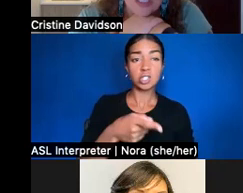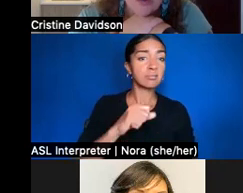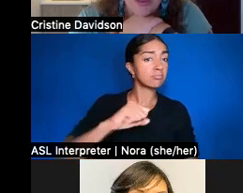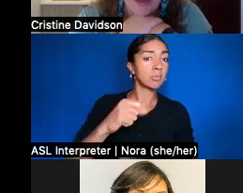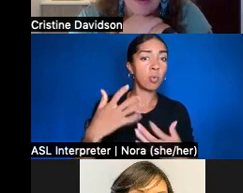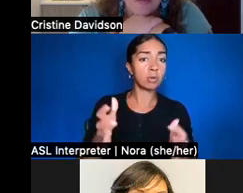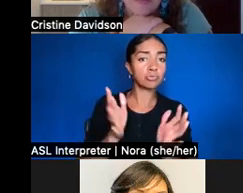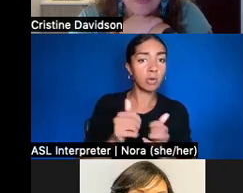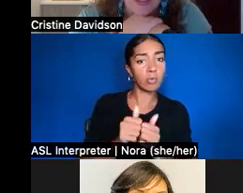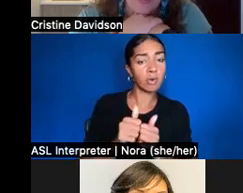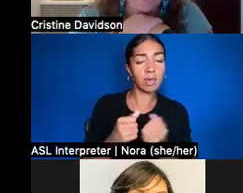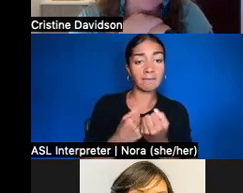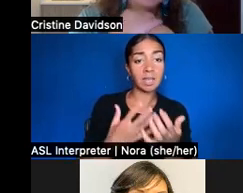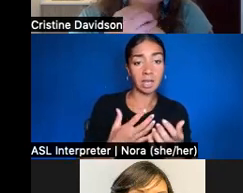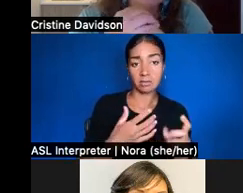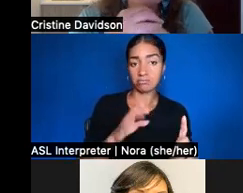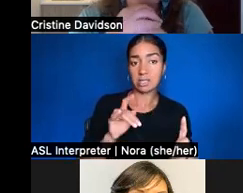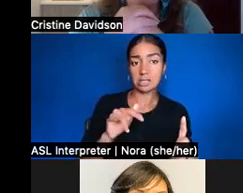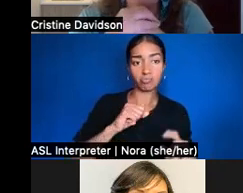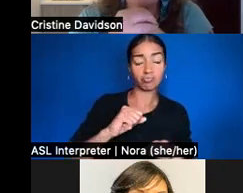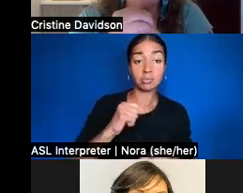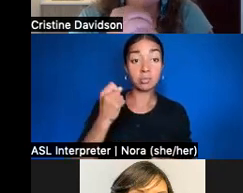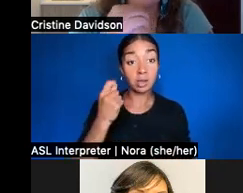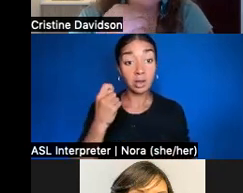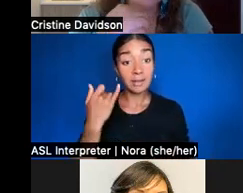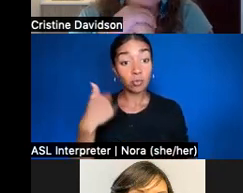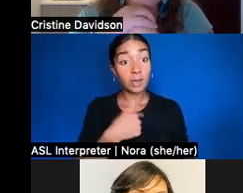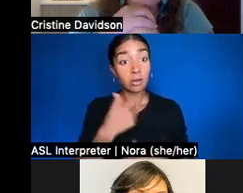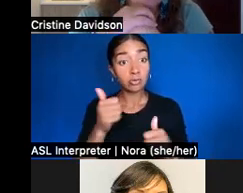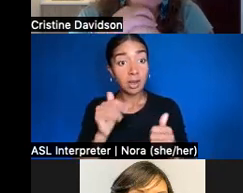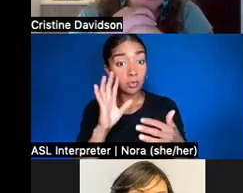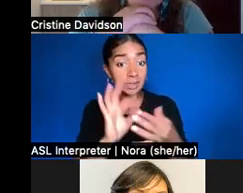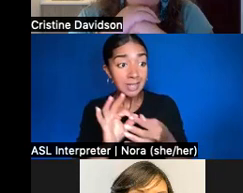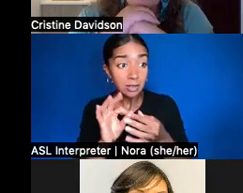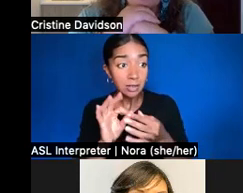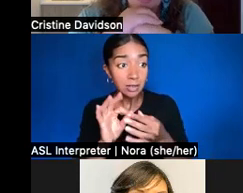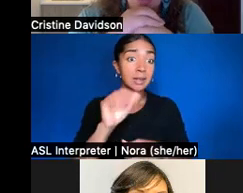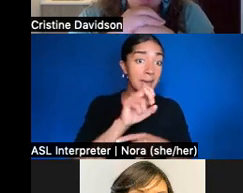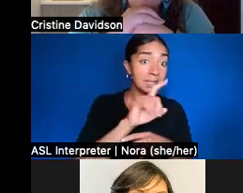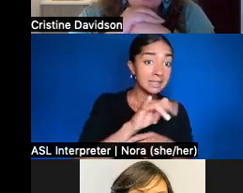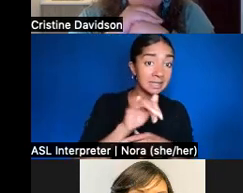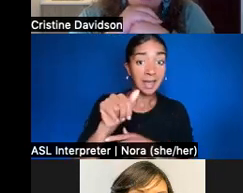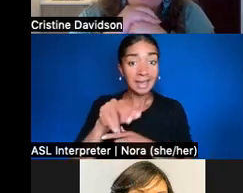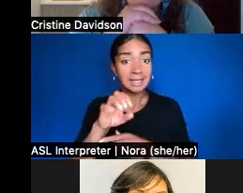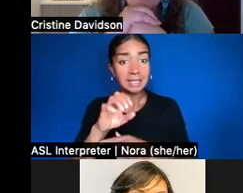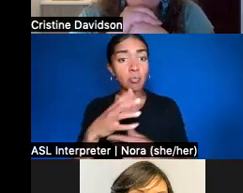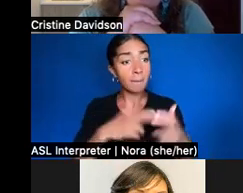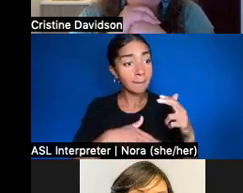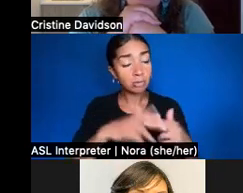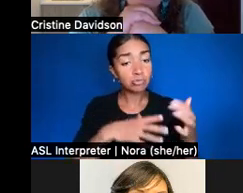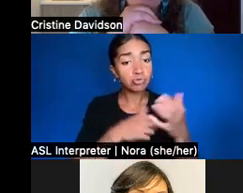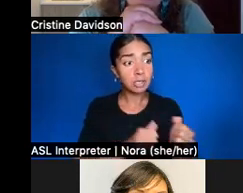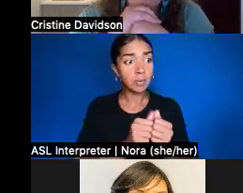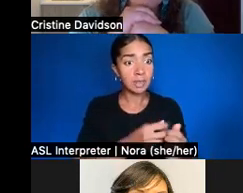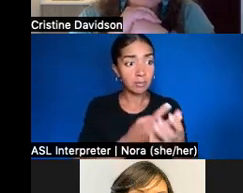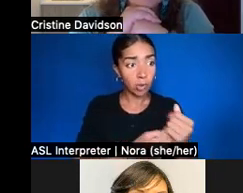building that trust with them, what are some things that we can say? You can type it in the chat or say your name and jump on